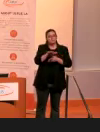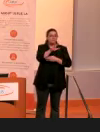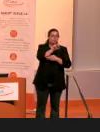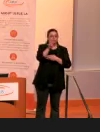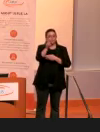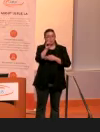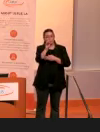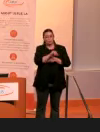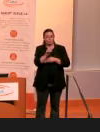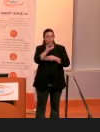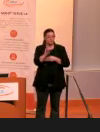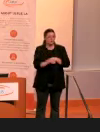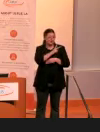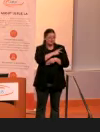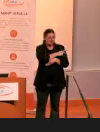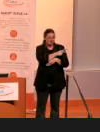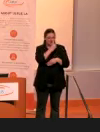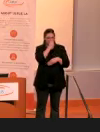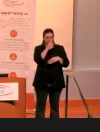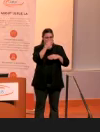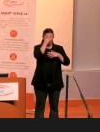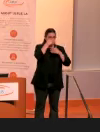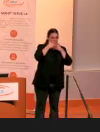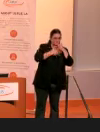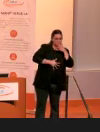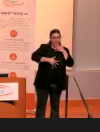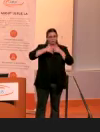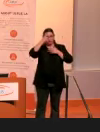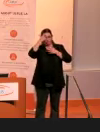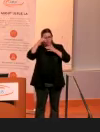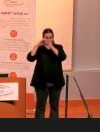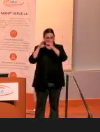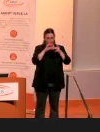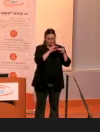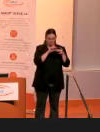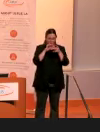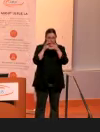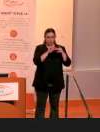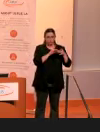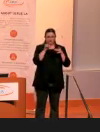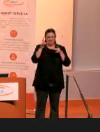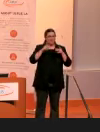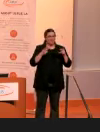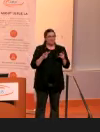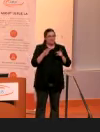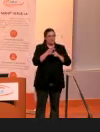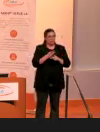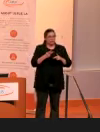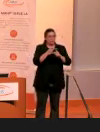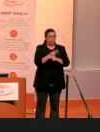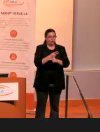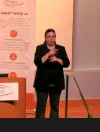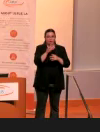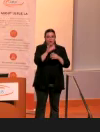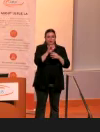where in the blood-brain barrier, there's more activity here. And a certain type of cells in the